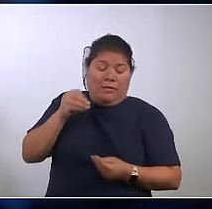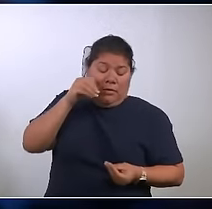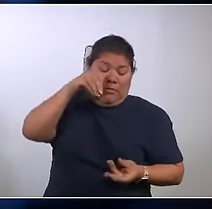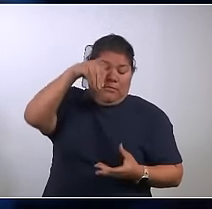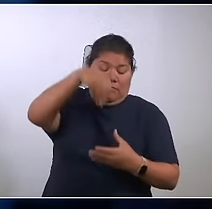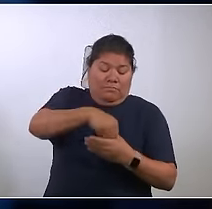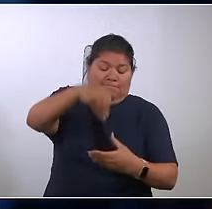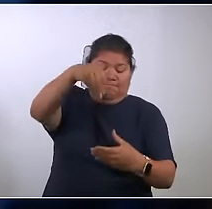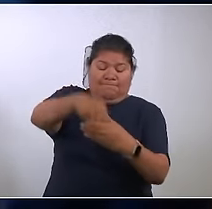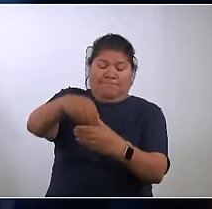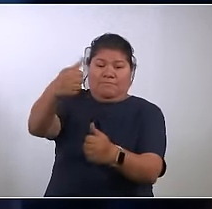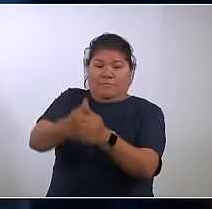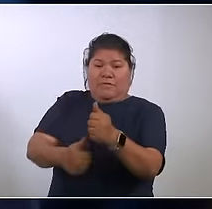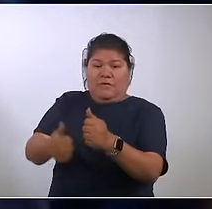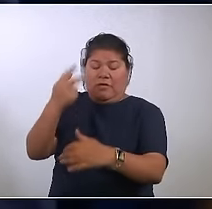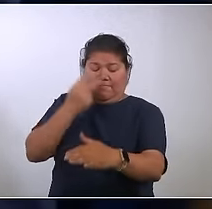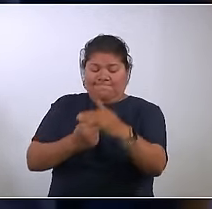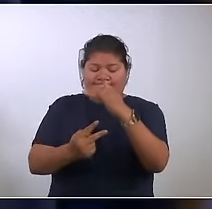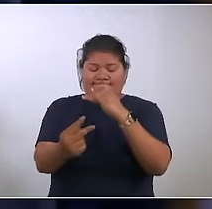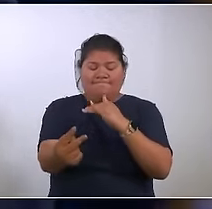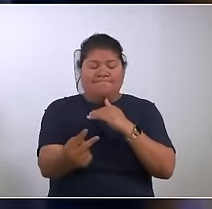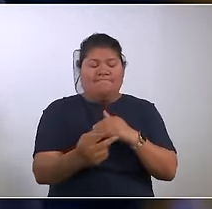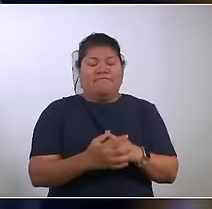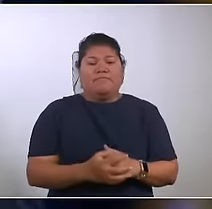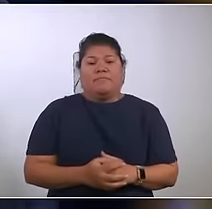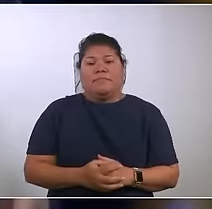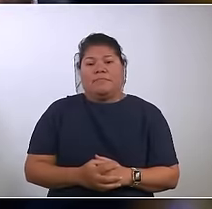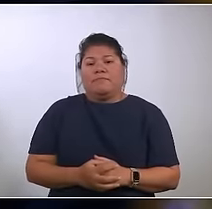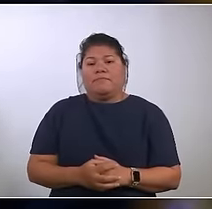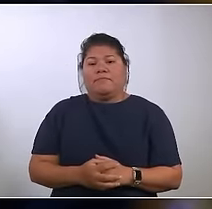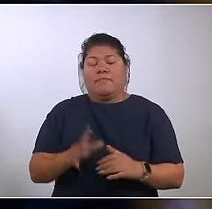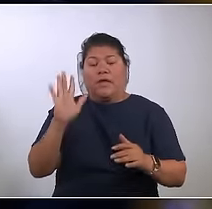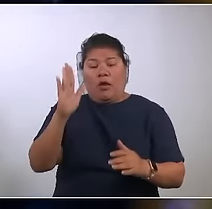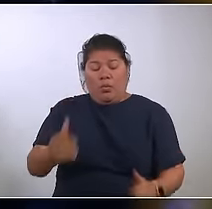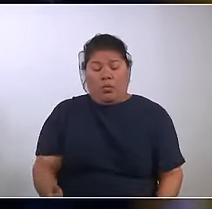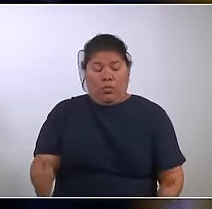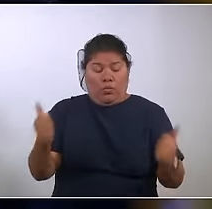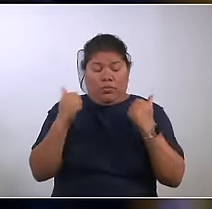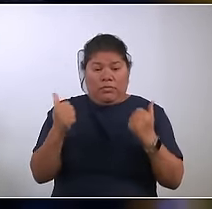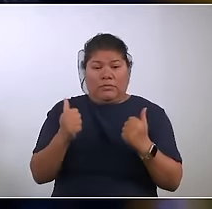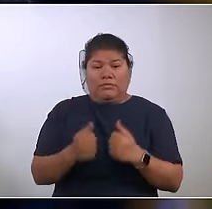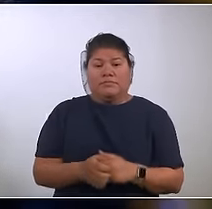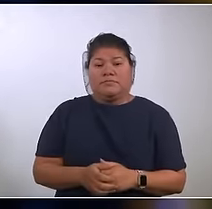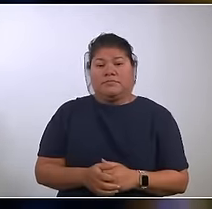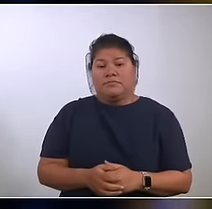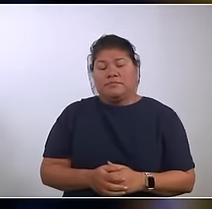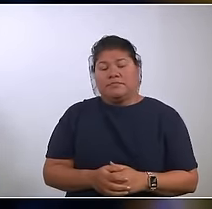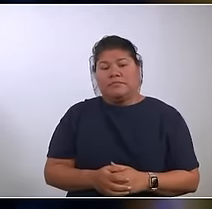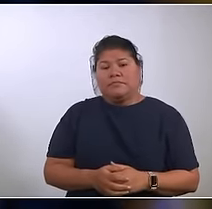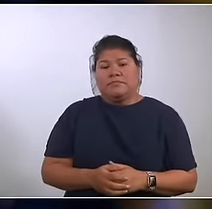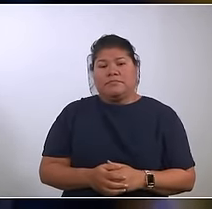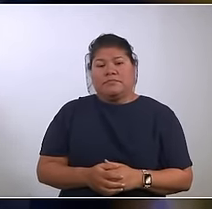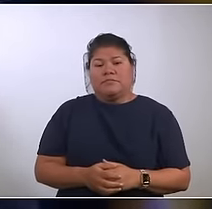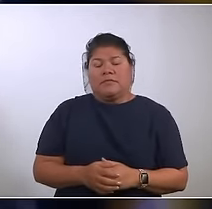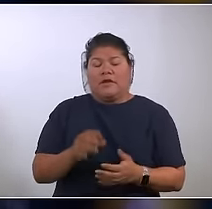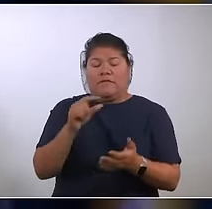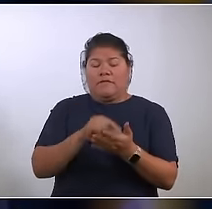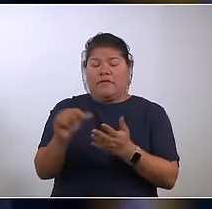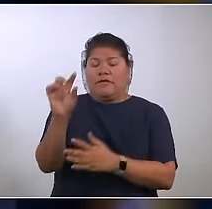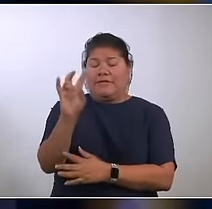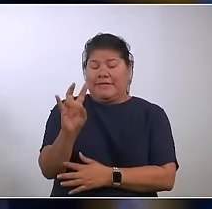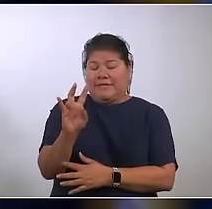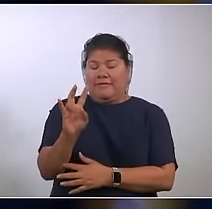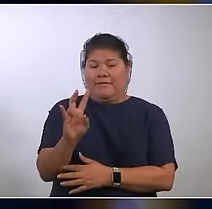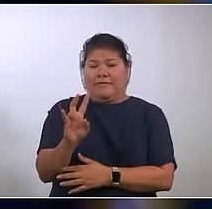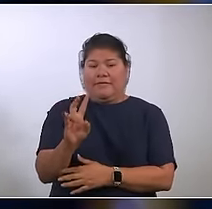and I will place my spirit in them, y profetizarán, and they shall prophesy, y vivirán, and they shall live. Versículo 7. Verse